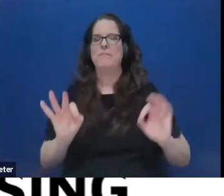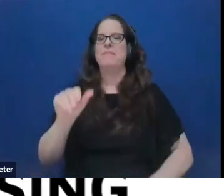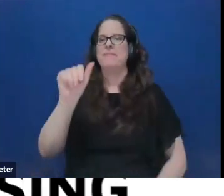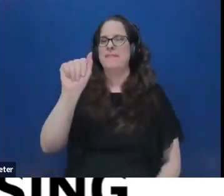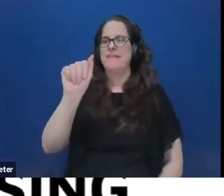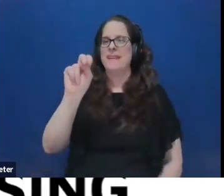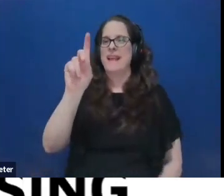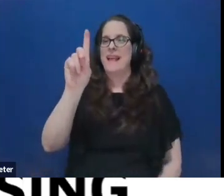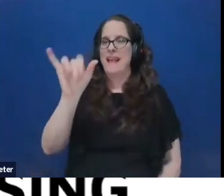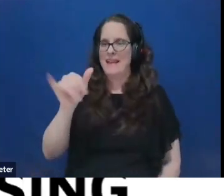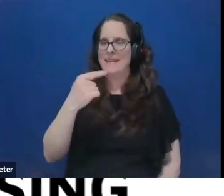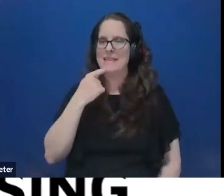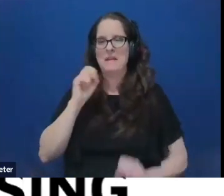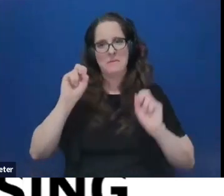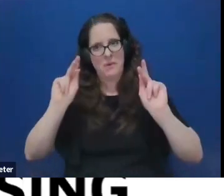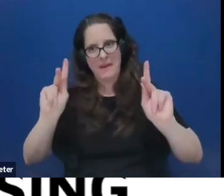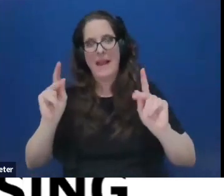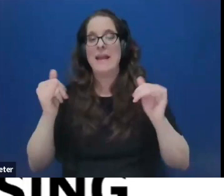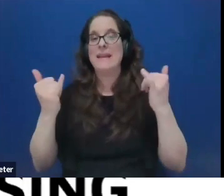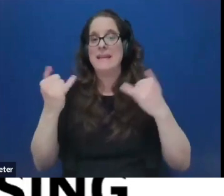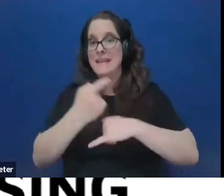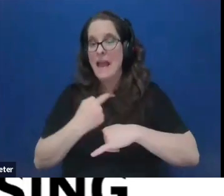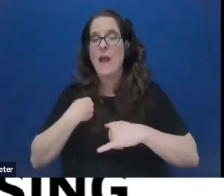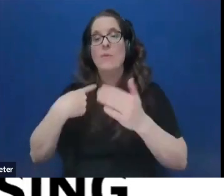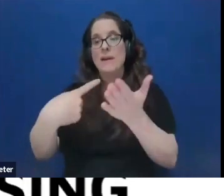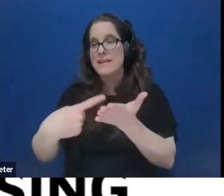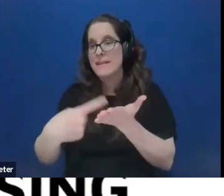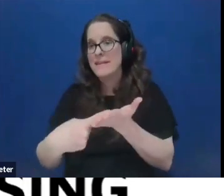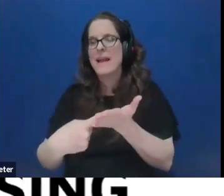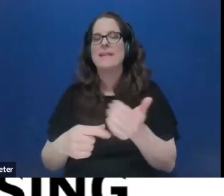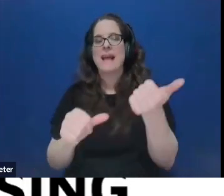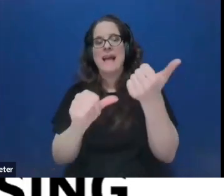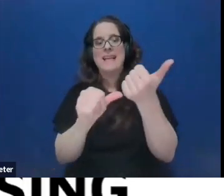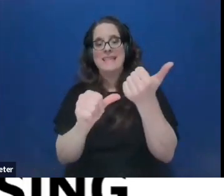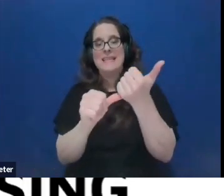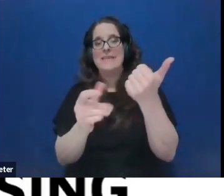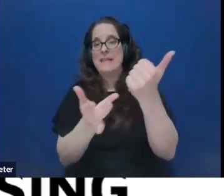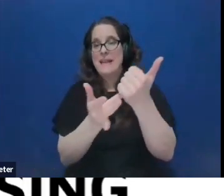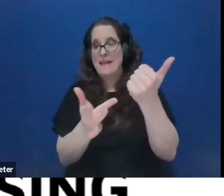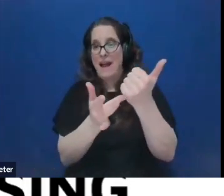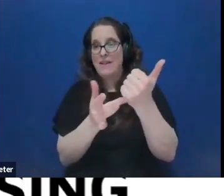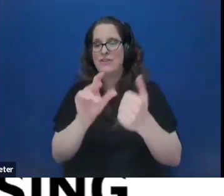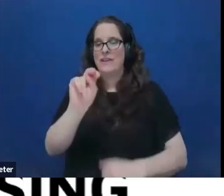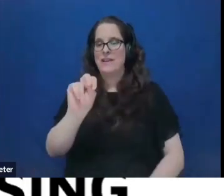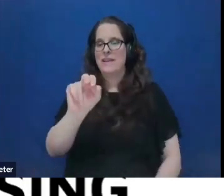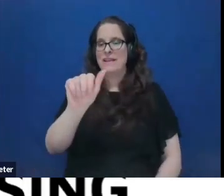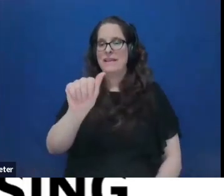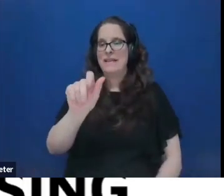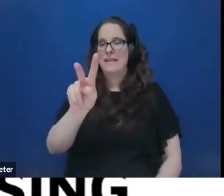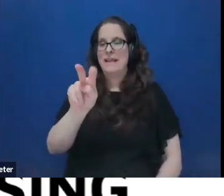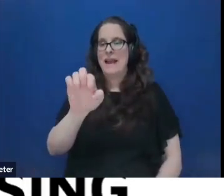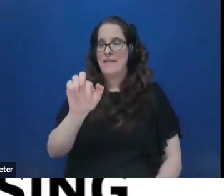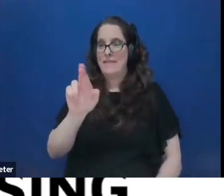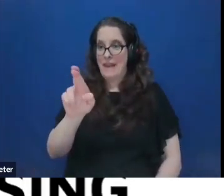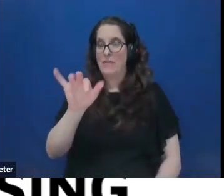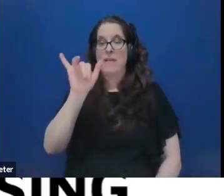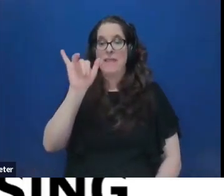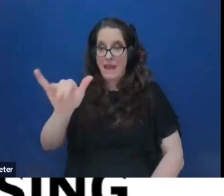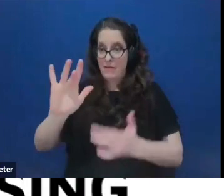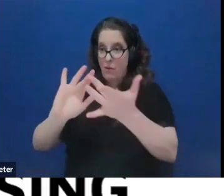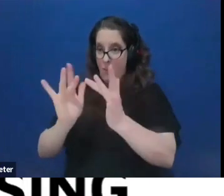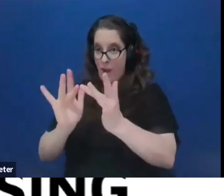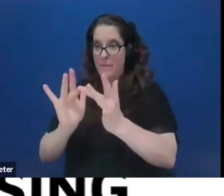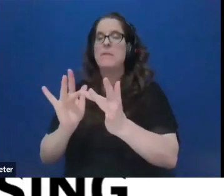So today we're going to talk about the Assistive Technology Navigator, which is something that's come through Maryland Inclusive Housing,